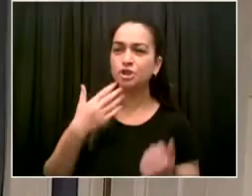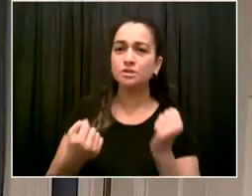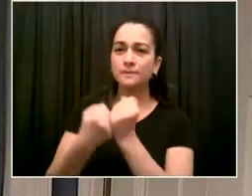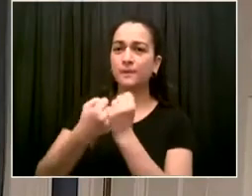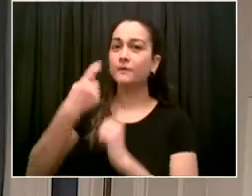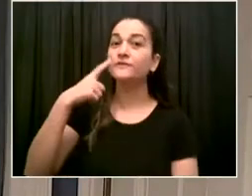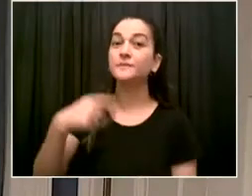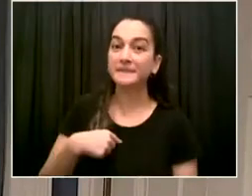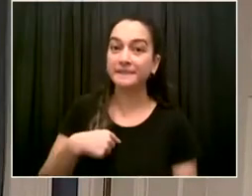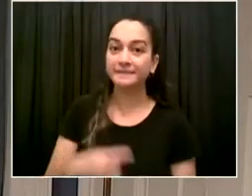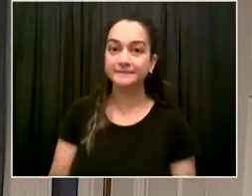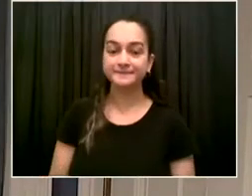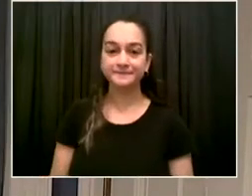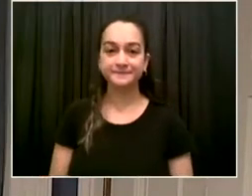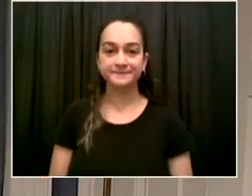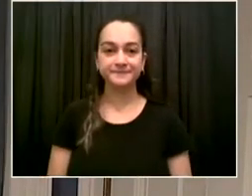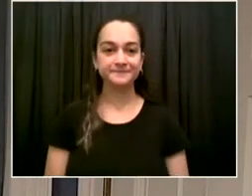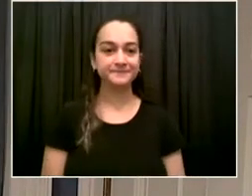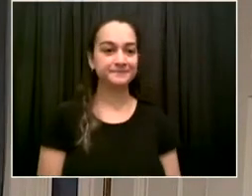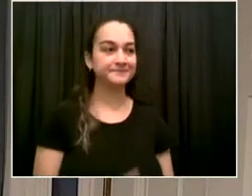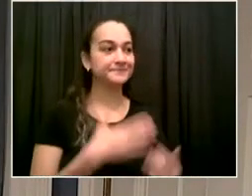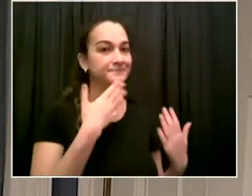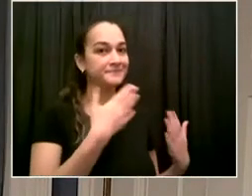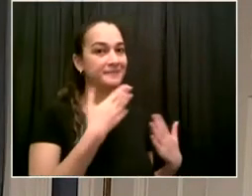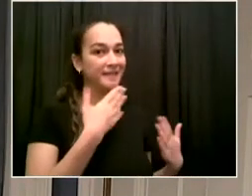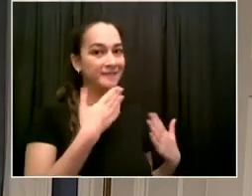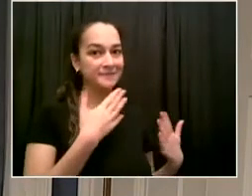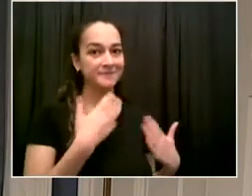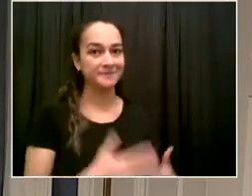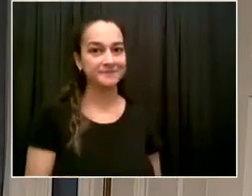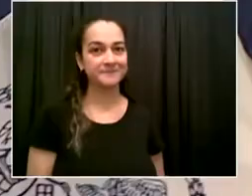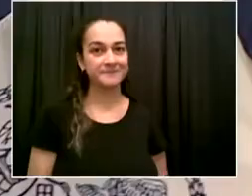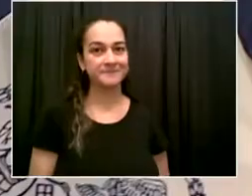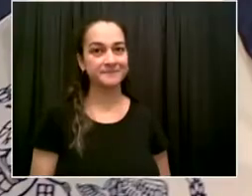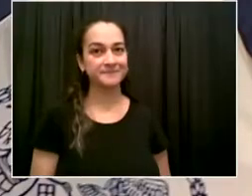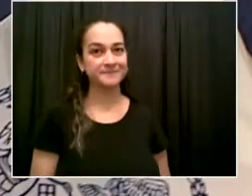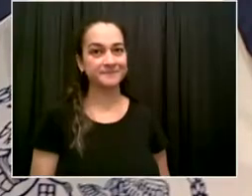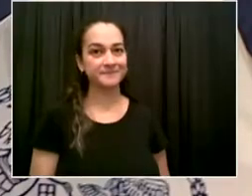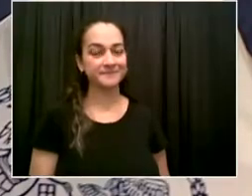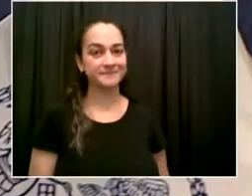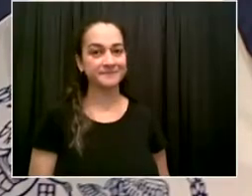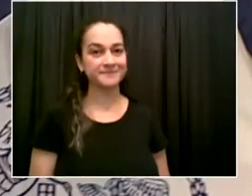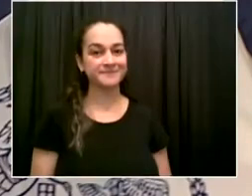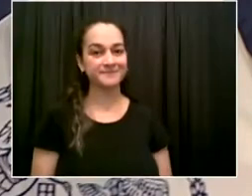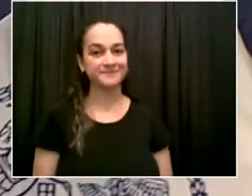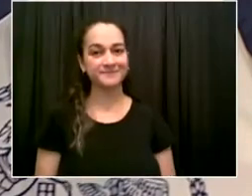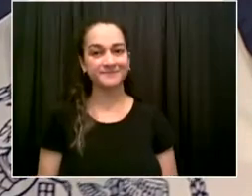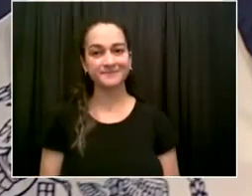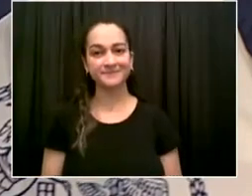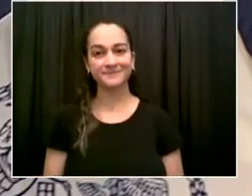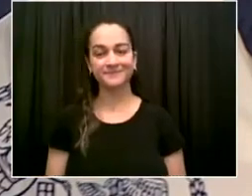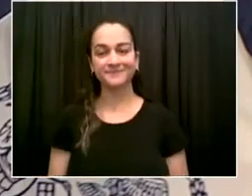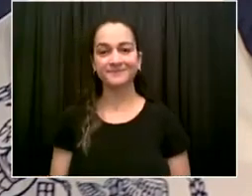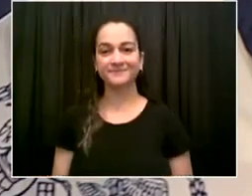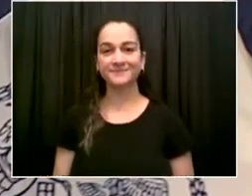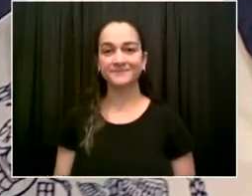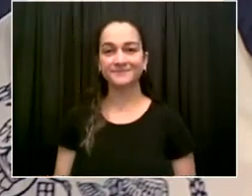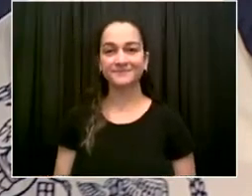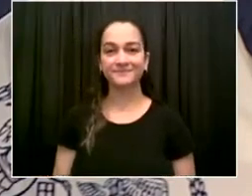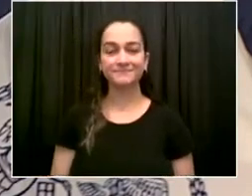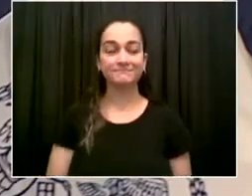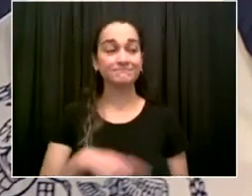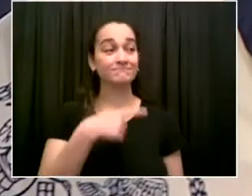Amen. Thank you so much, Shirlane. And everyone, this is something we need, and I want you to hear from two folks who have just